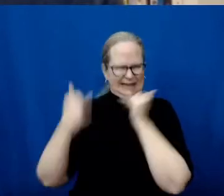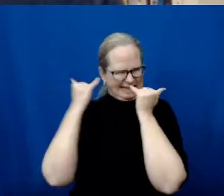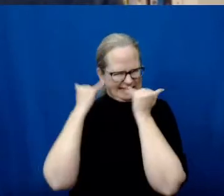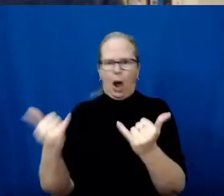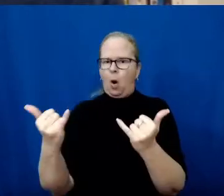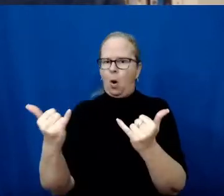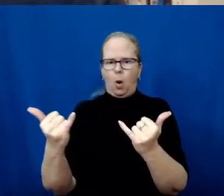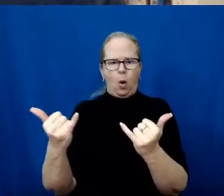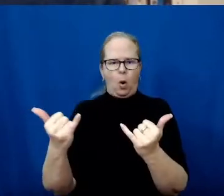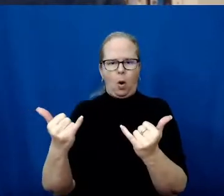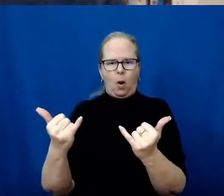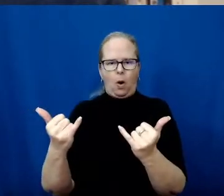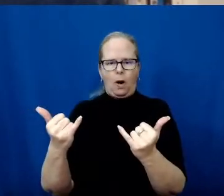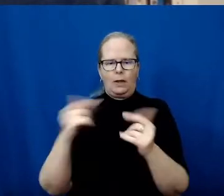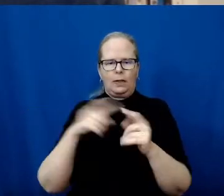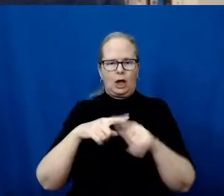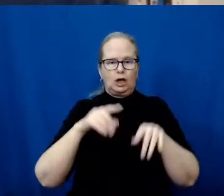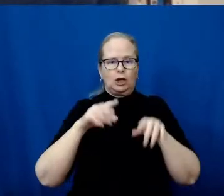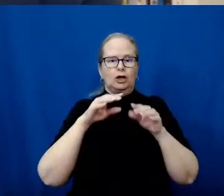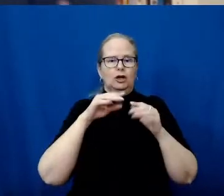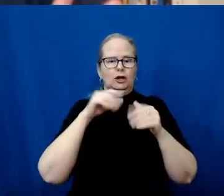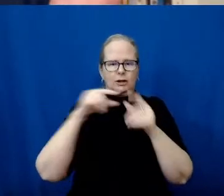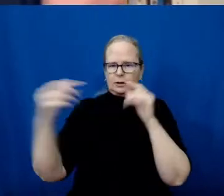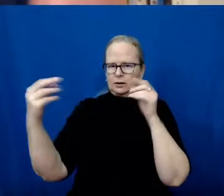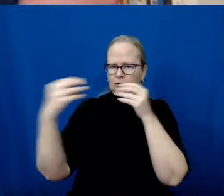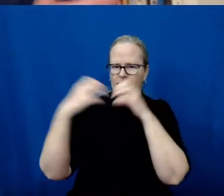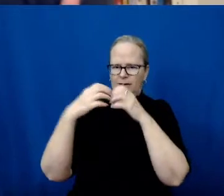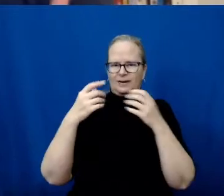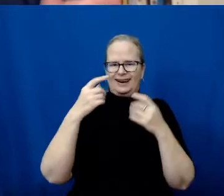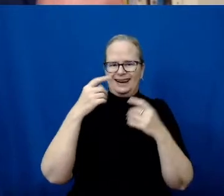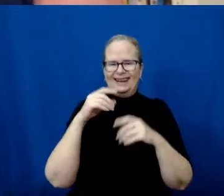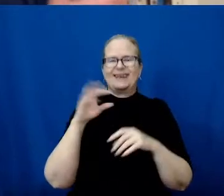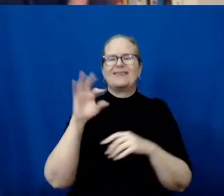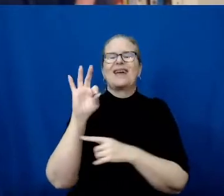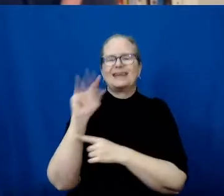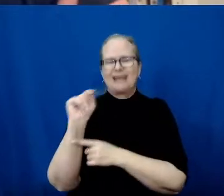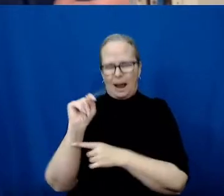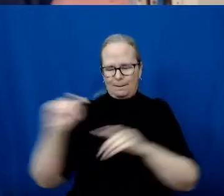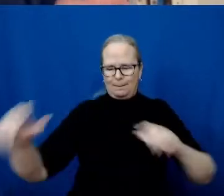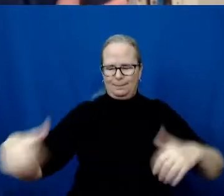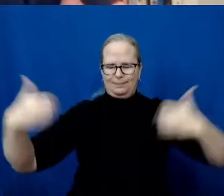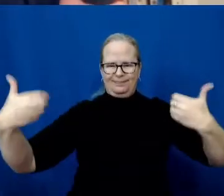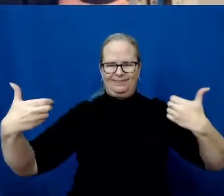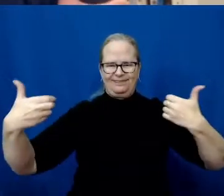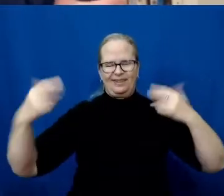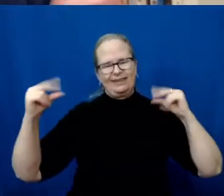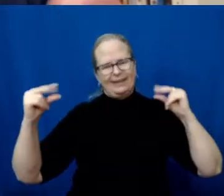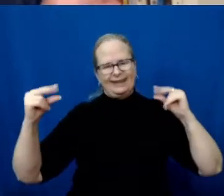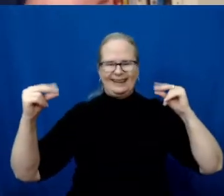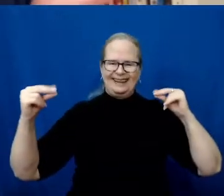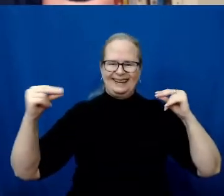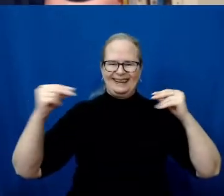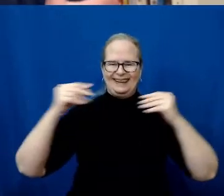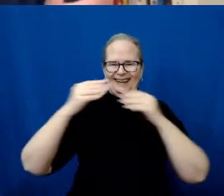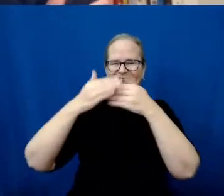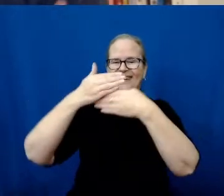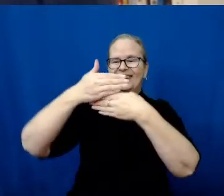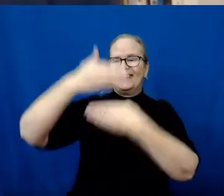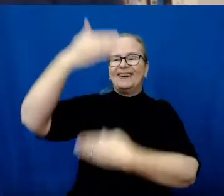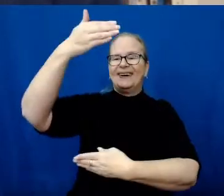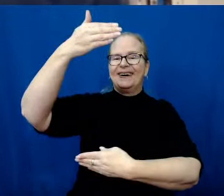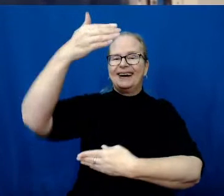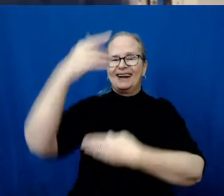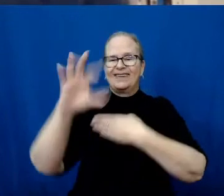an audience for them, so they actually did great. There were 8 more days after that where we